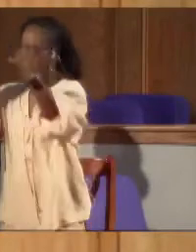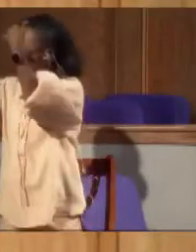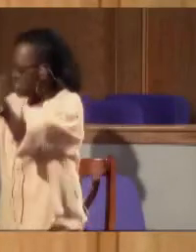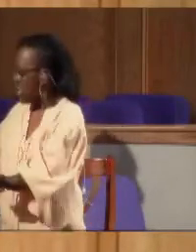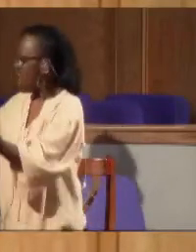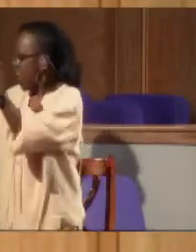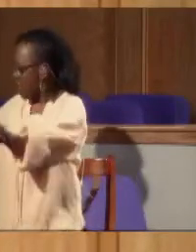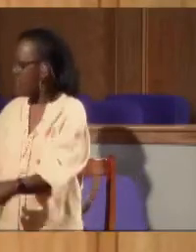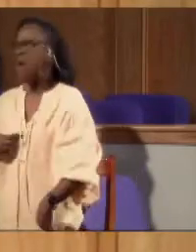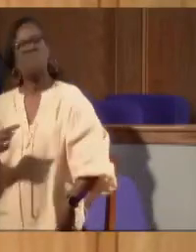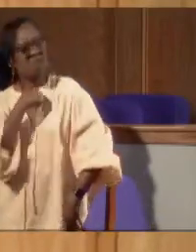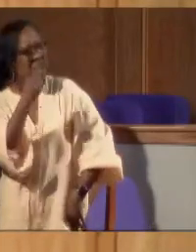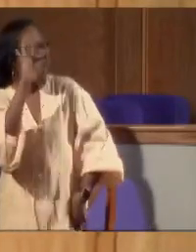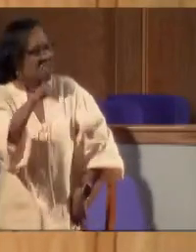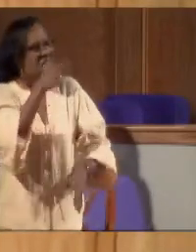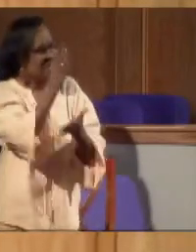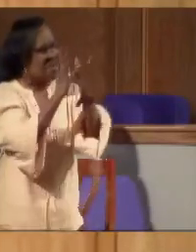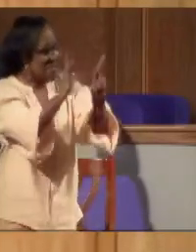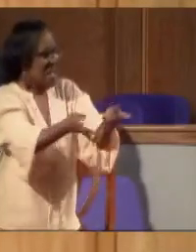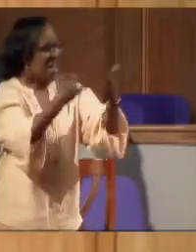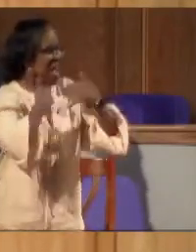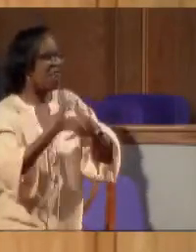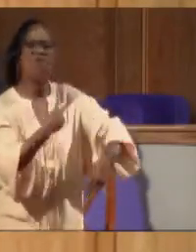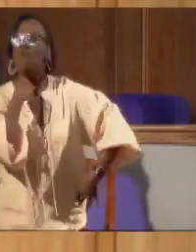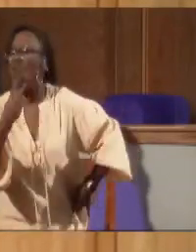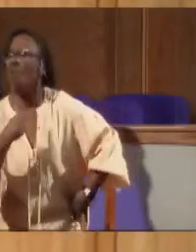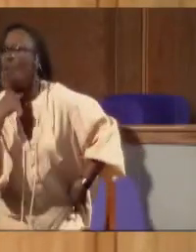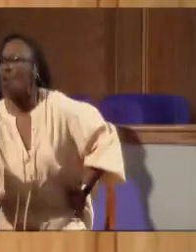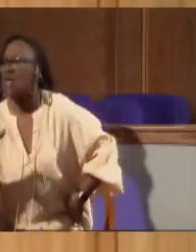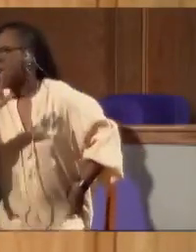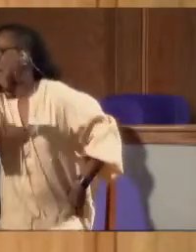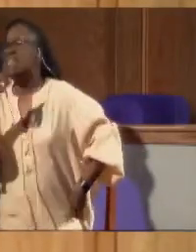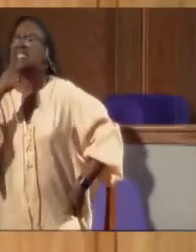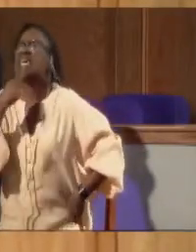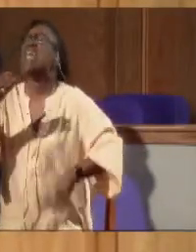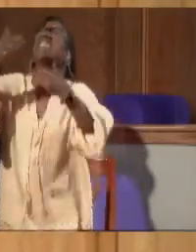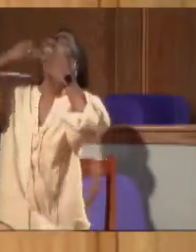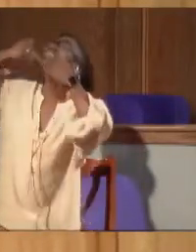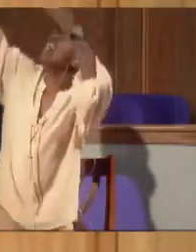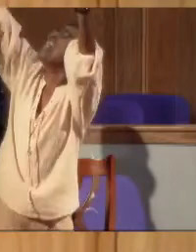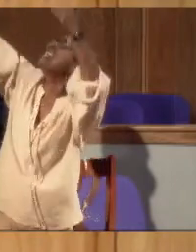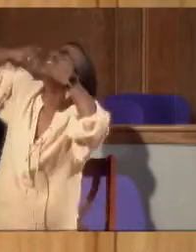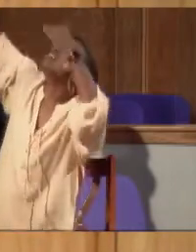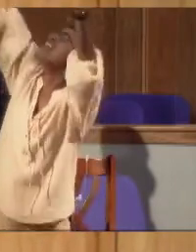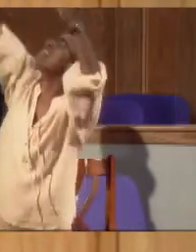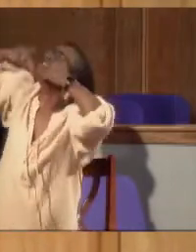declare somebody who has a voice to open up your mouth and say, thank you.